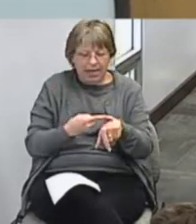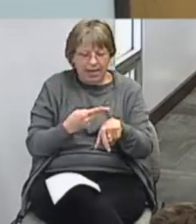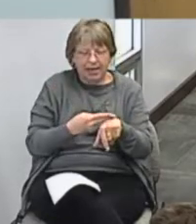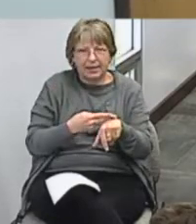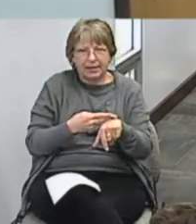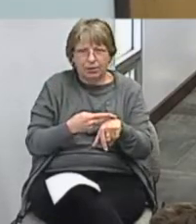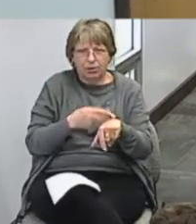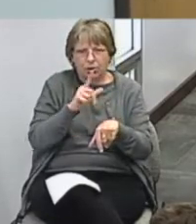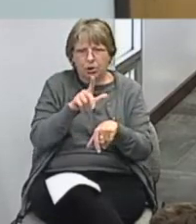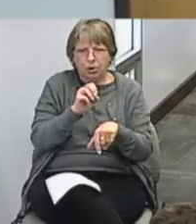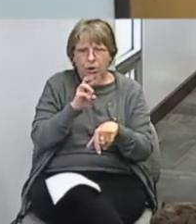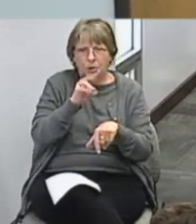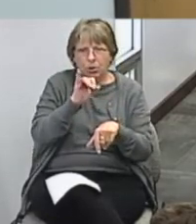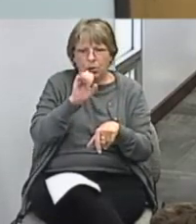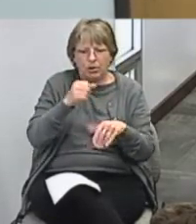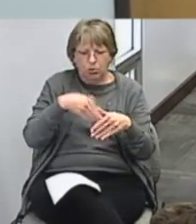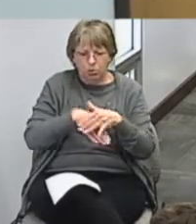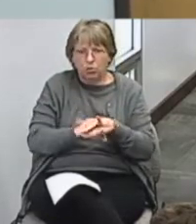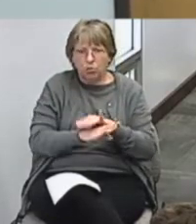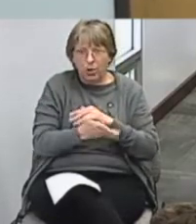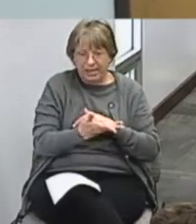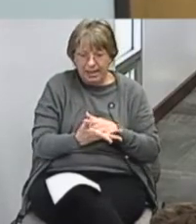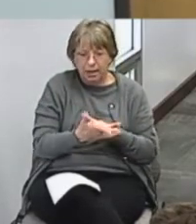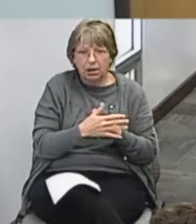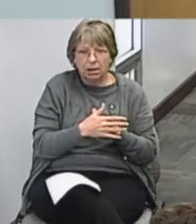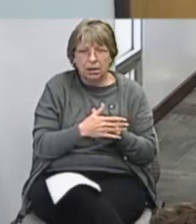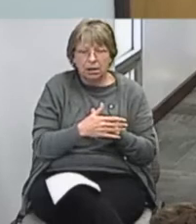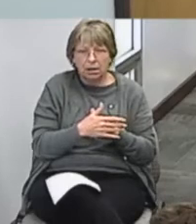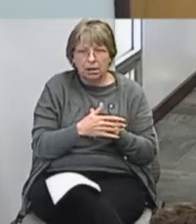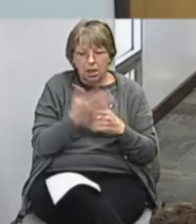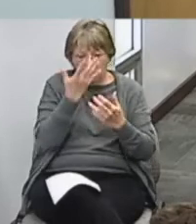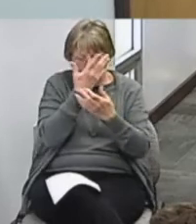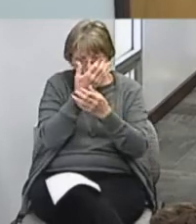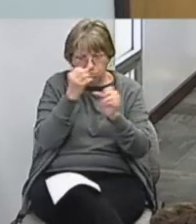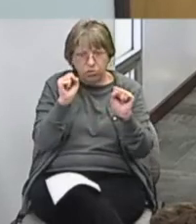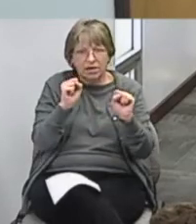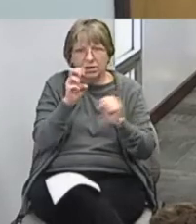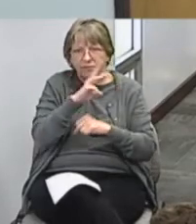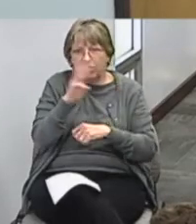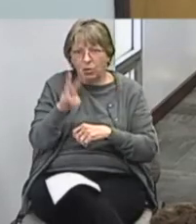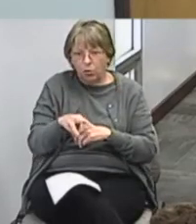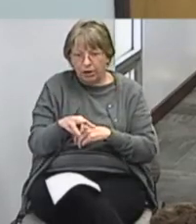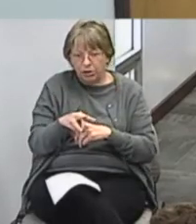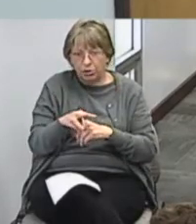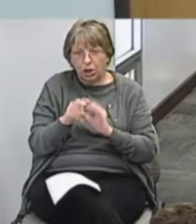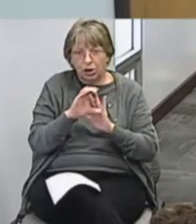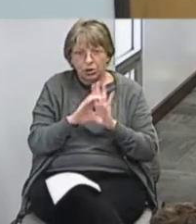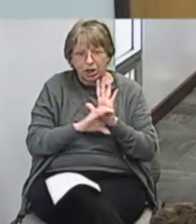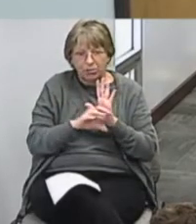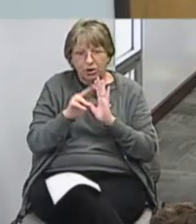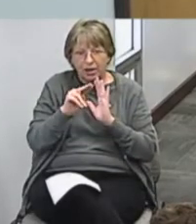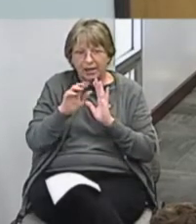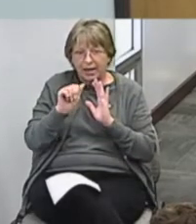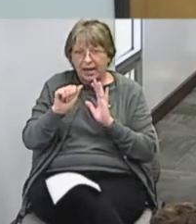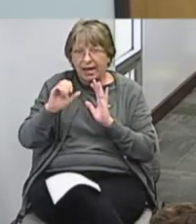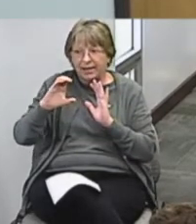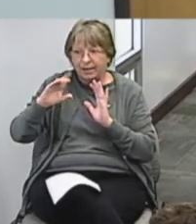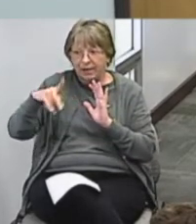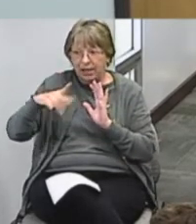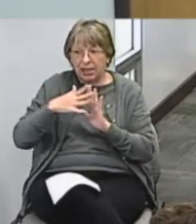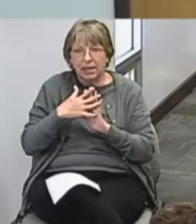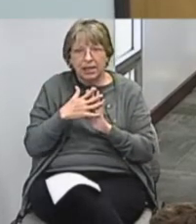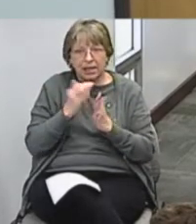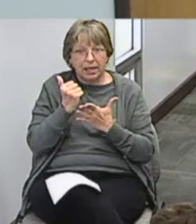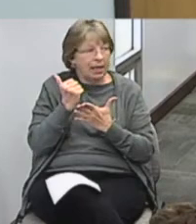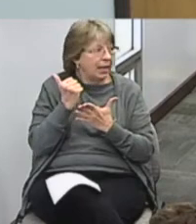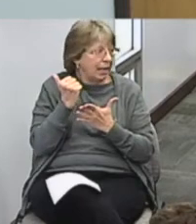Chester I. Lewis was born in Hutchinson, Kansas. He was the president of the Wichita chapter of the NAACP. He helped